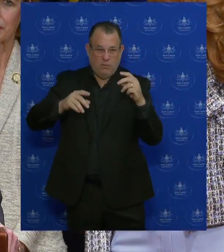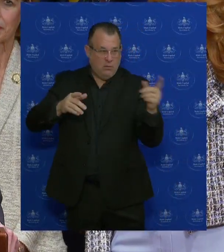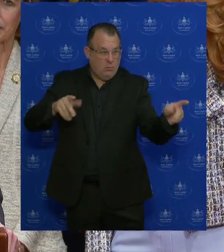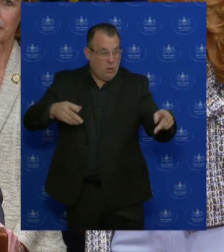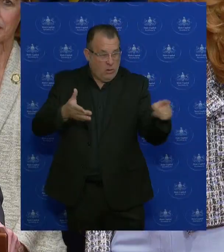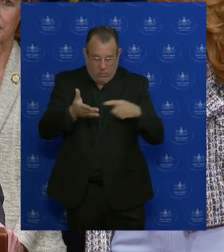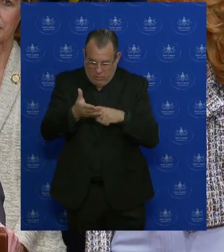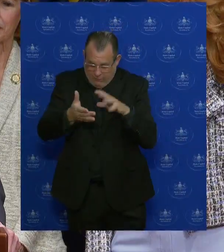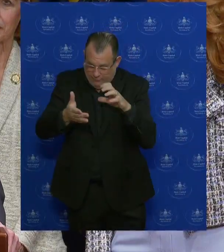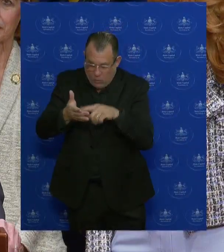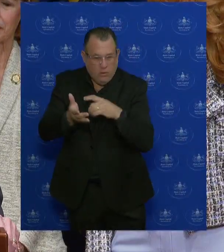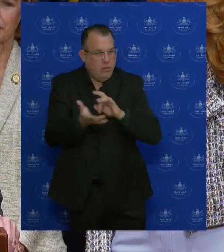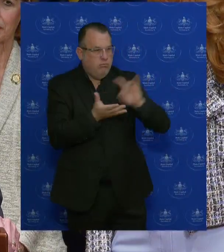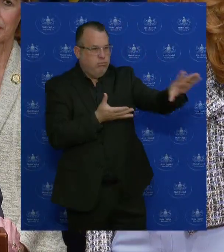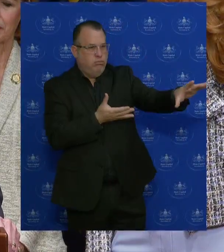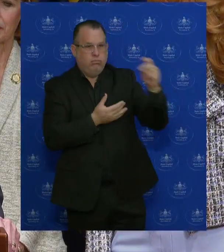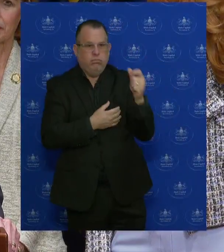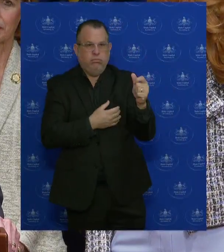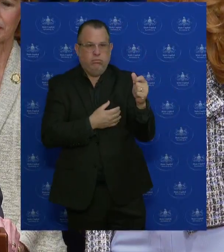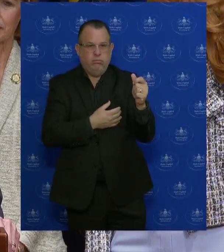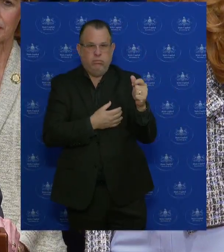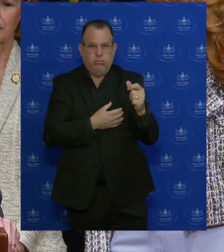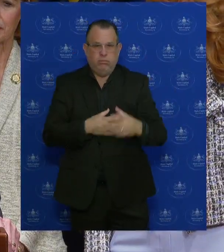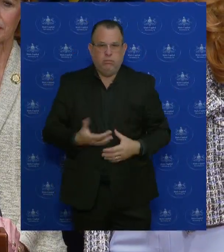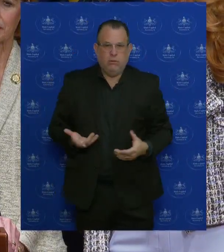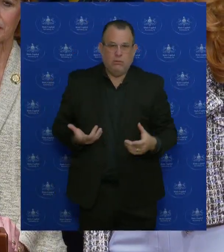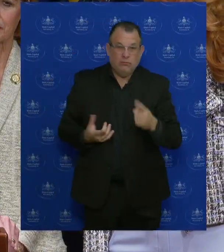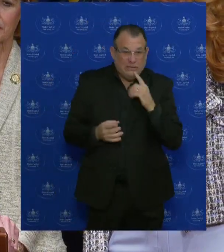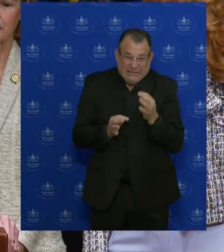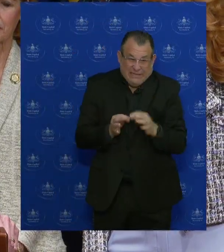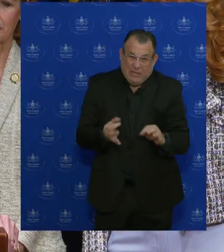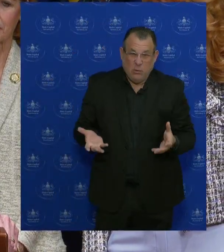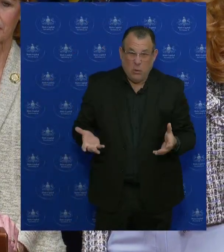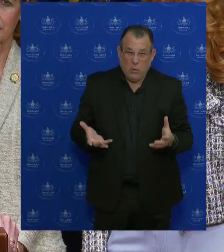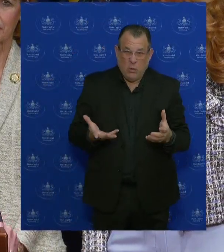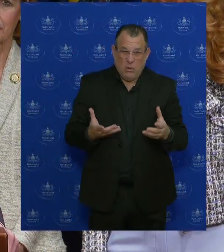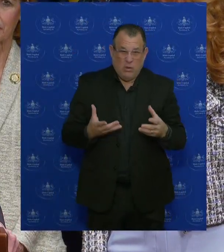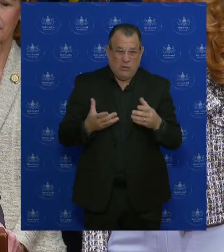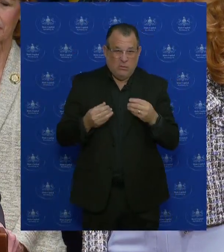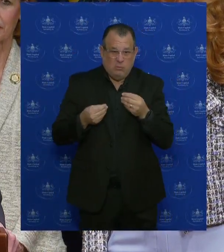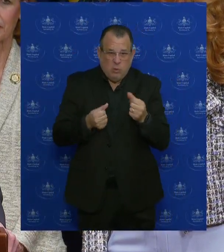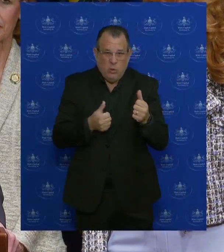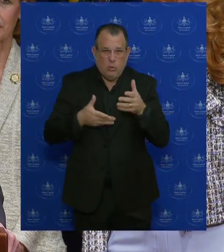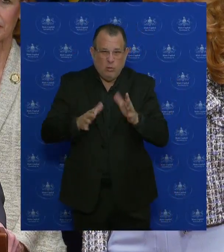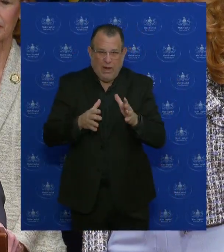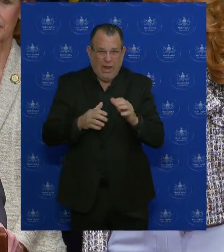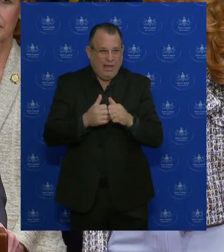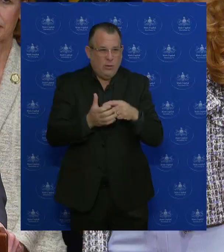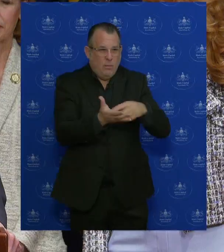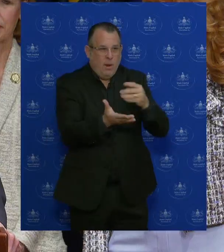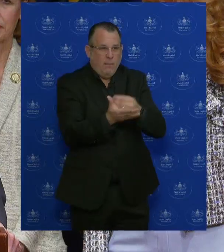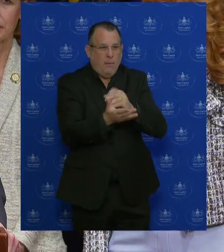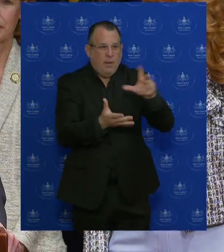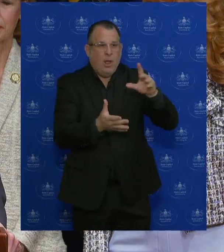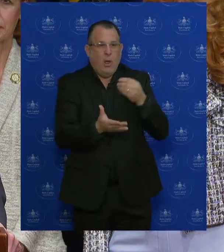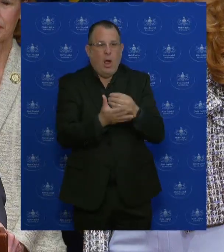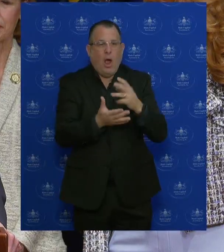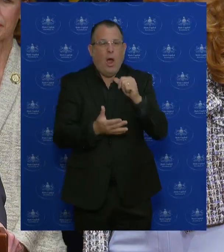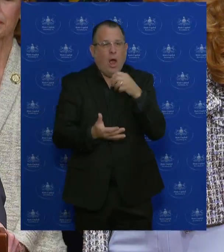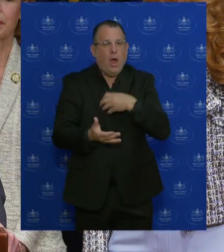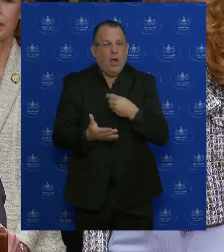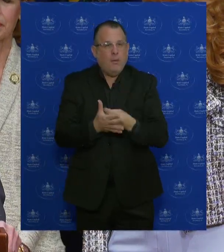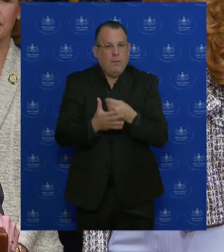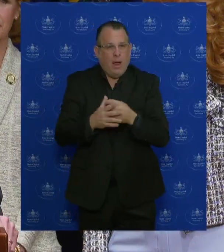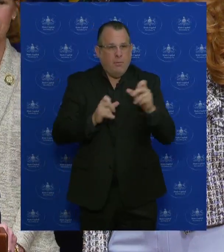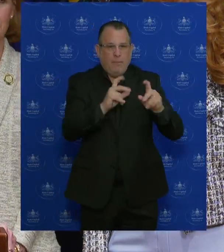a simple, efficient, and effective way to get money back into the hands of the people who own it and deserve